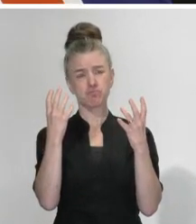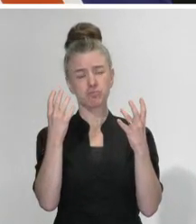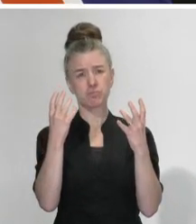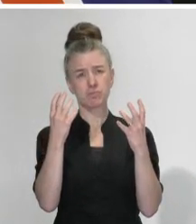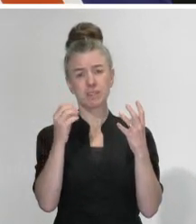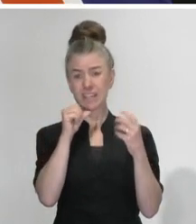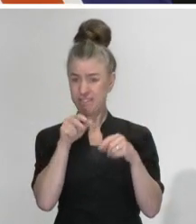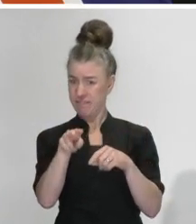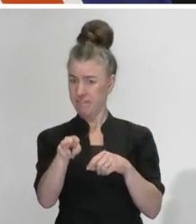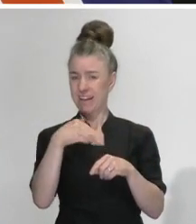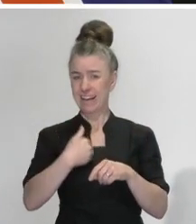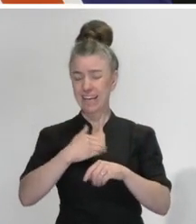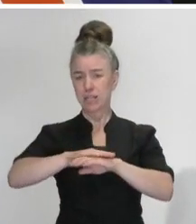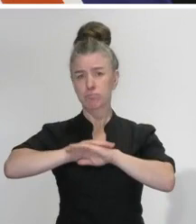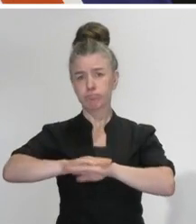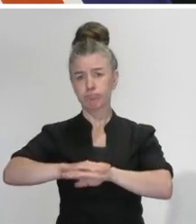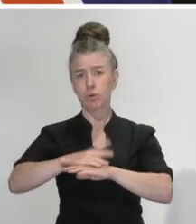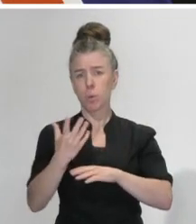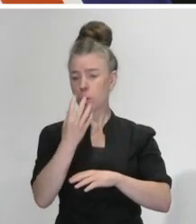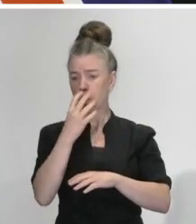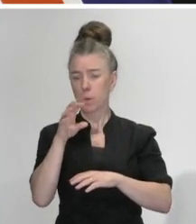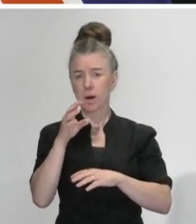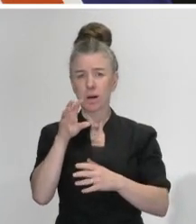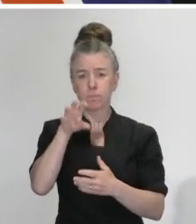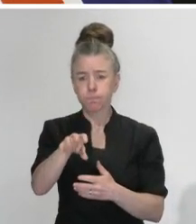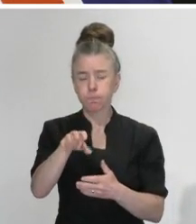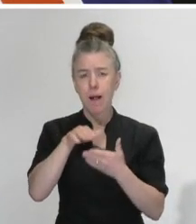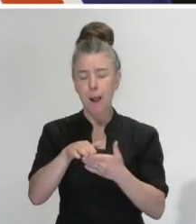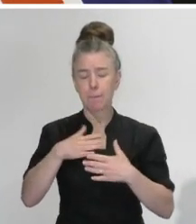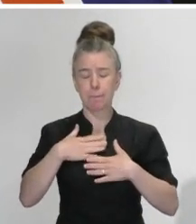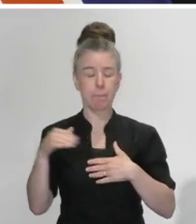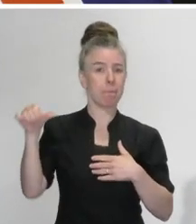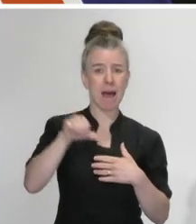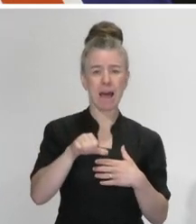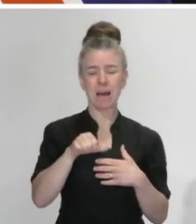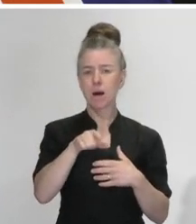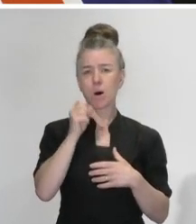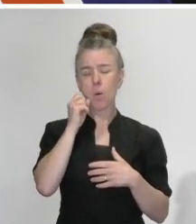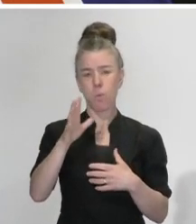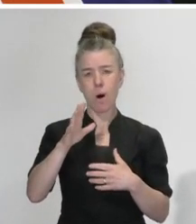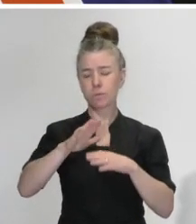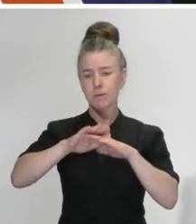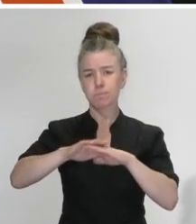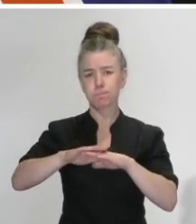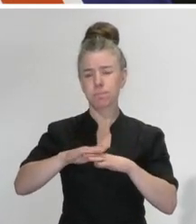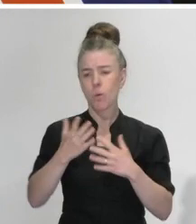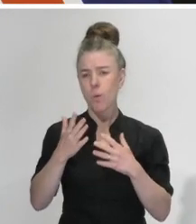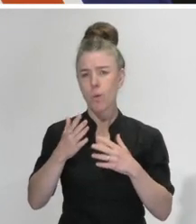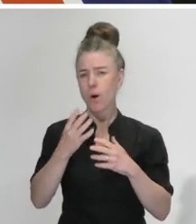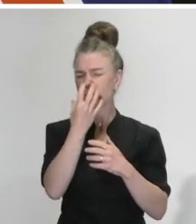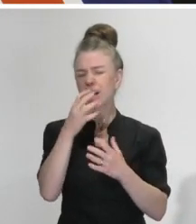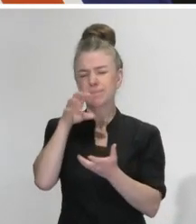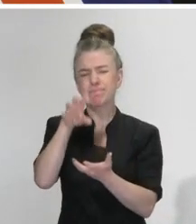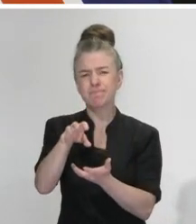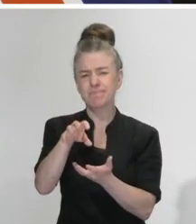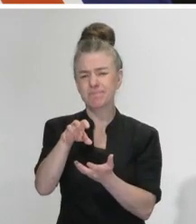potentially requires resuscitation and they are a confirmed COVID-19 case, then they wouldn't perform resuscitation because that's an aerosol